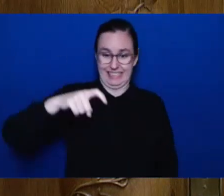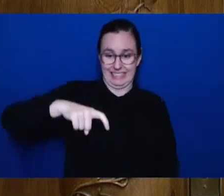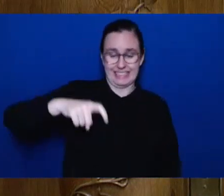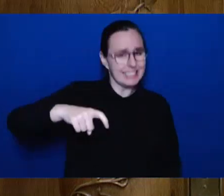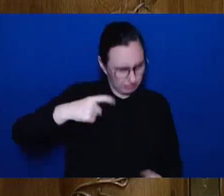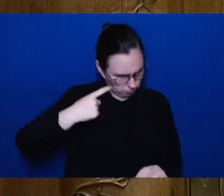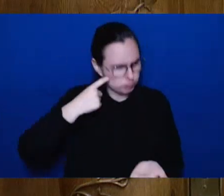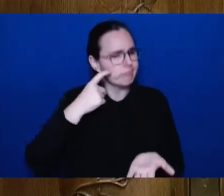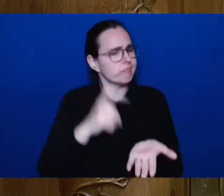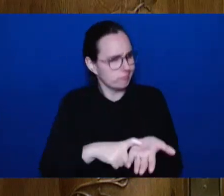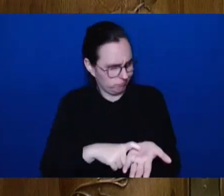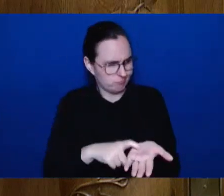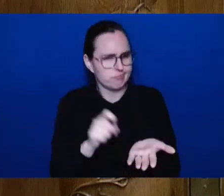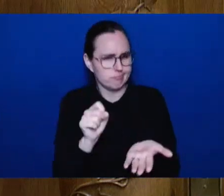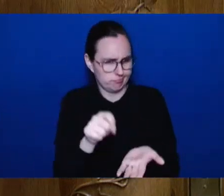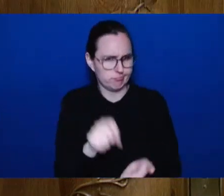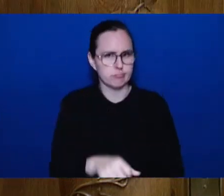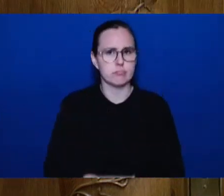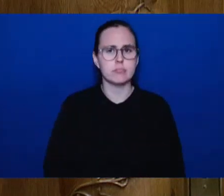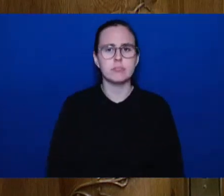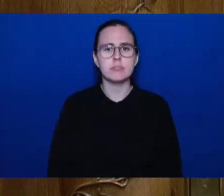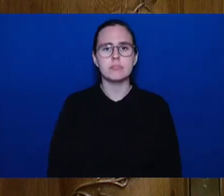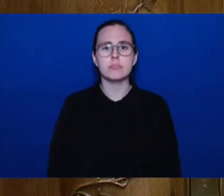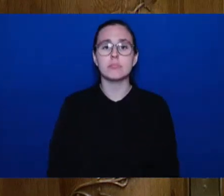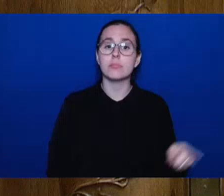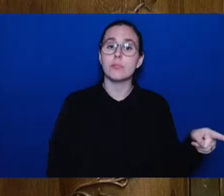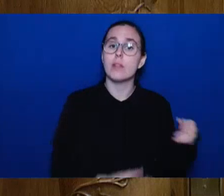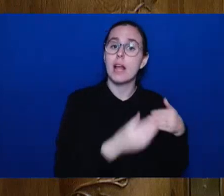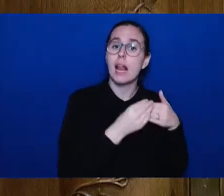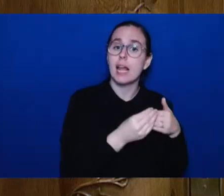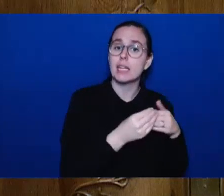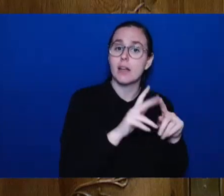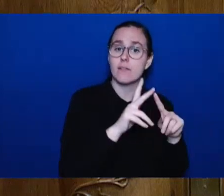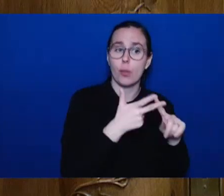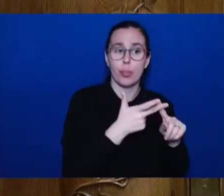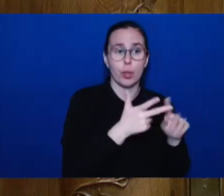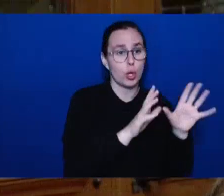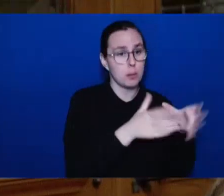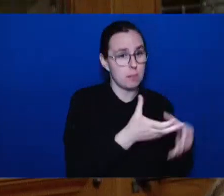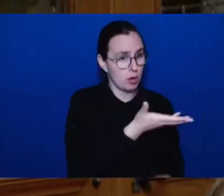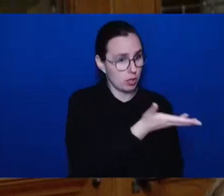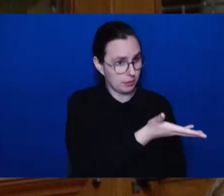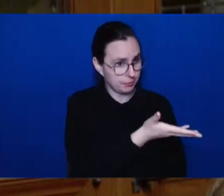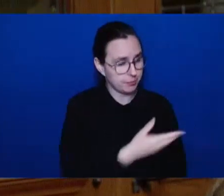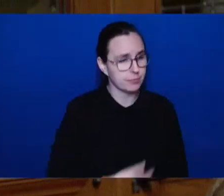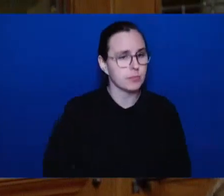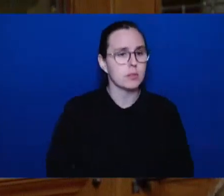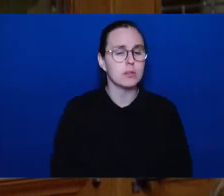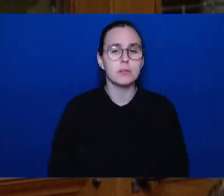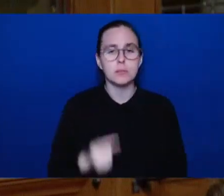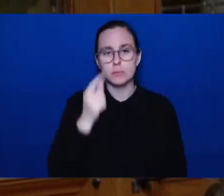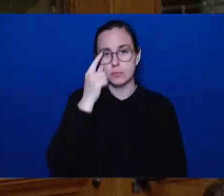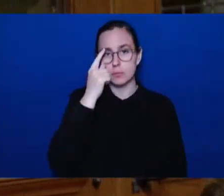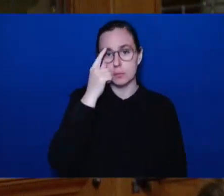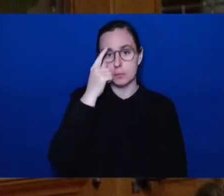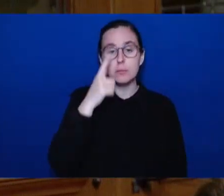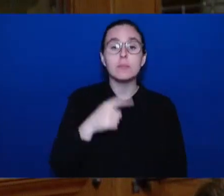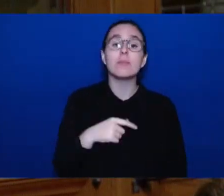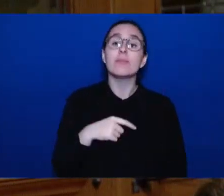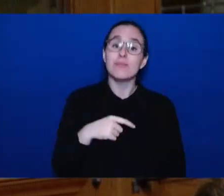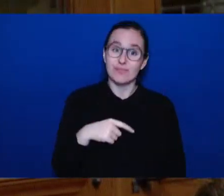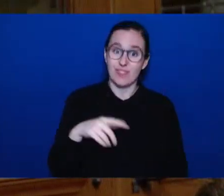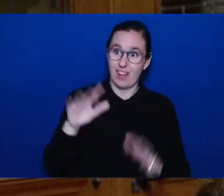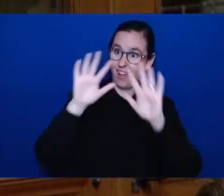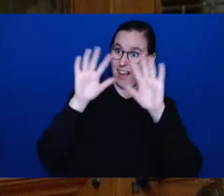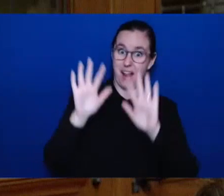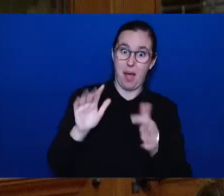Leader of the third party. Thank you, Honourable Speaker. Climate change has become very real for West Kelowna on August 16th.